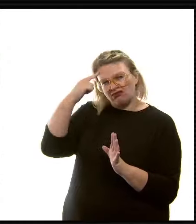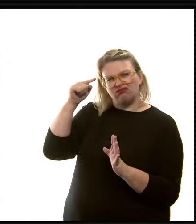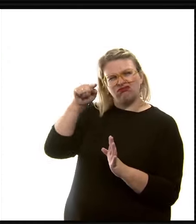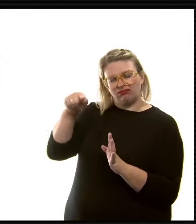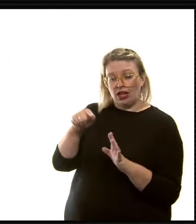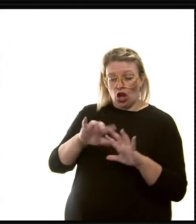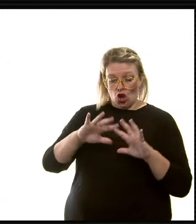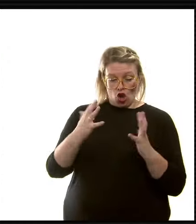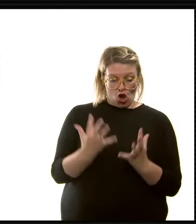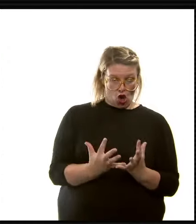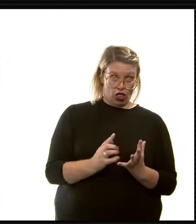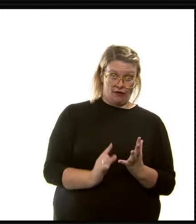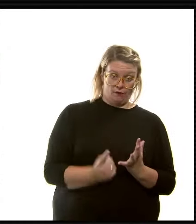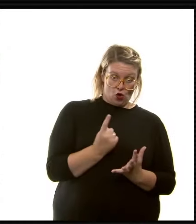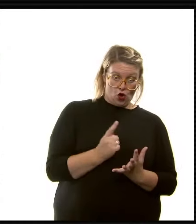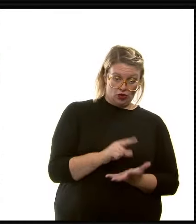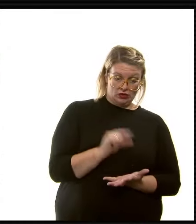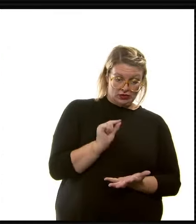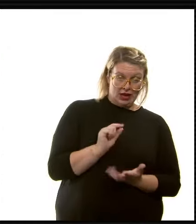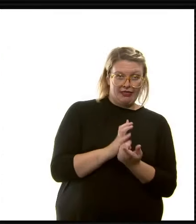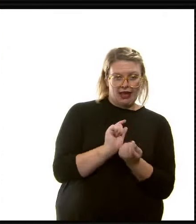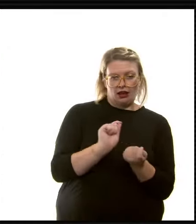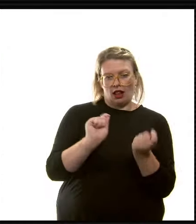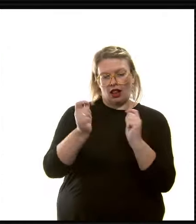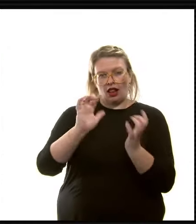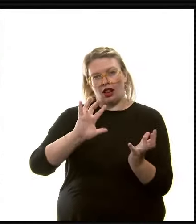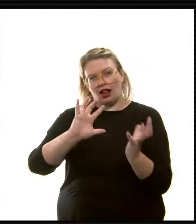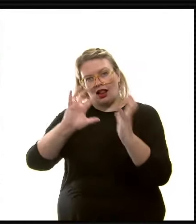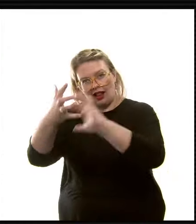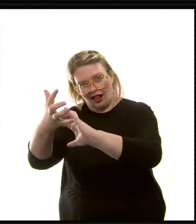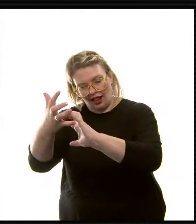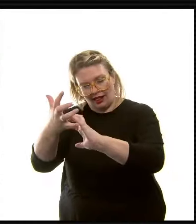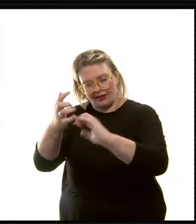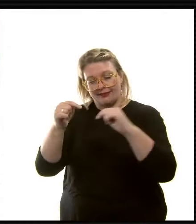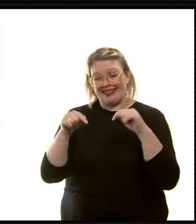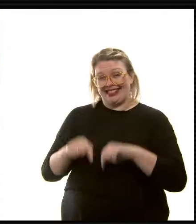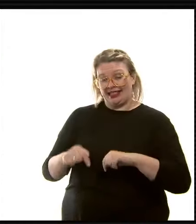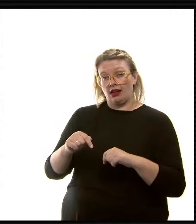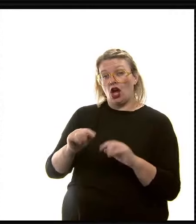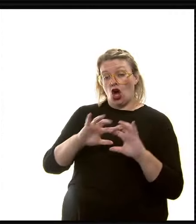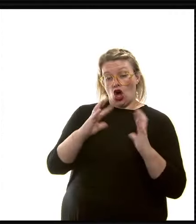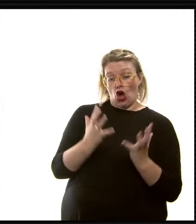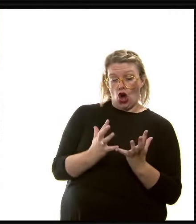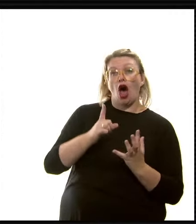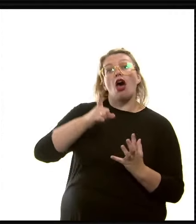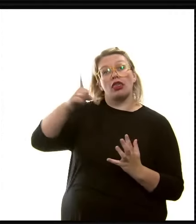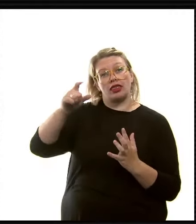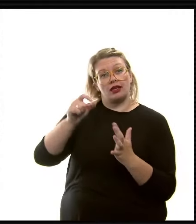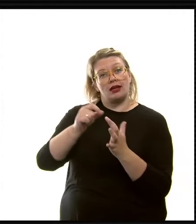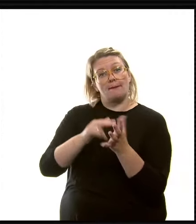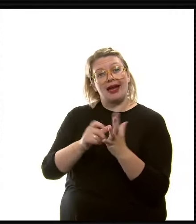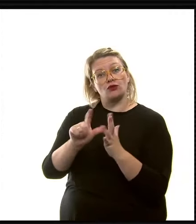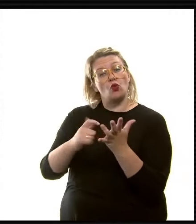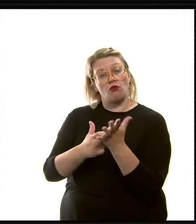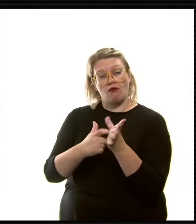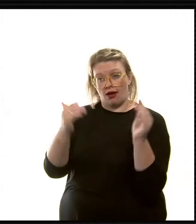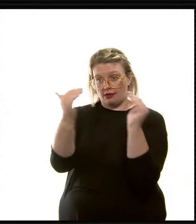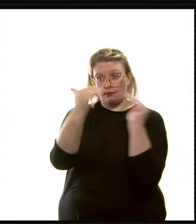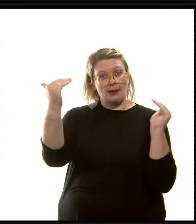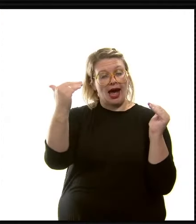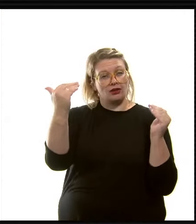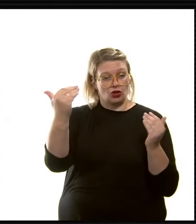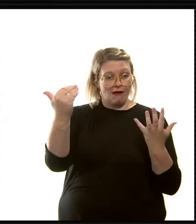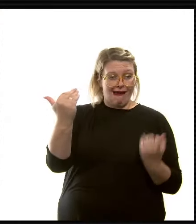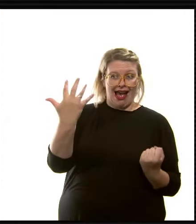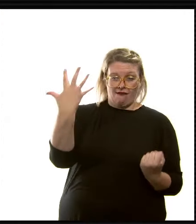Earth. That's the guiding design principle. We like to say at Lightstorm that Earth is Pandora. There's always a one-to-one where you see something on